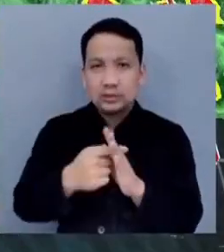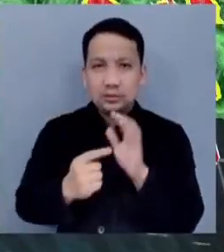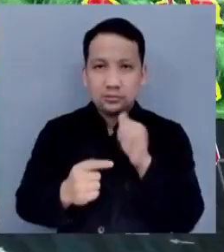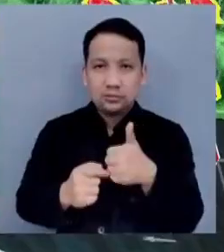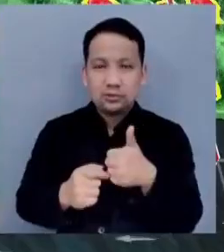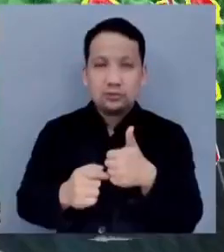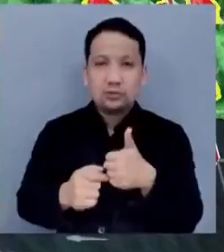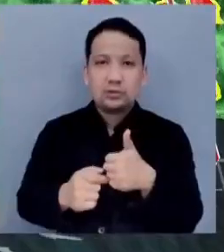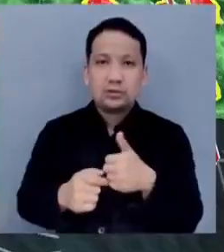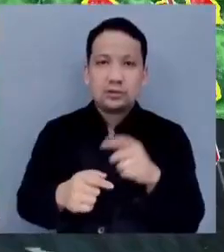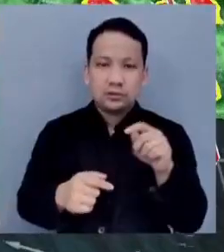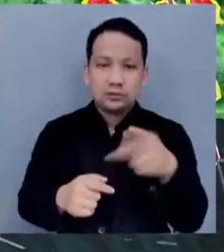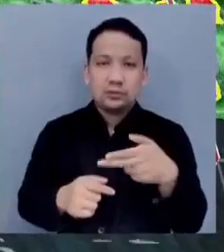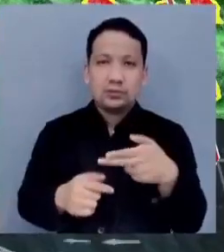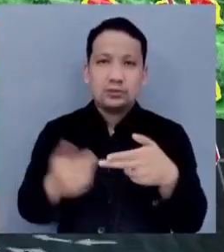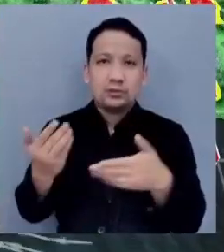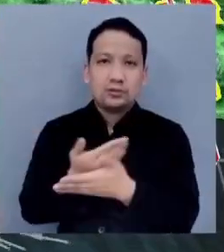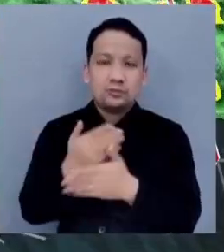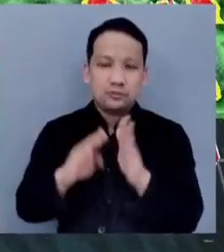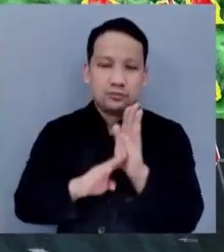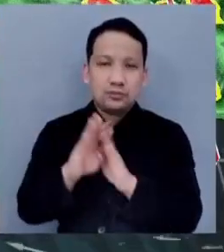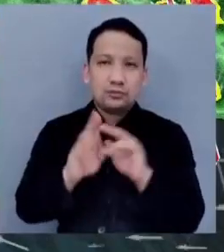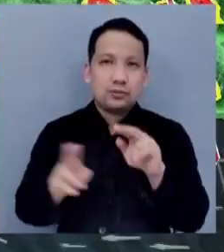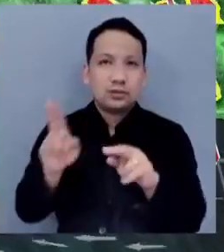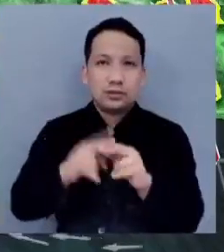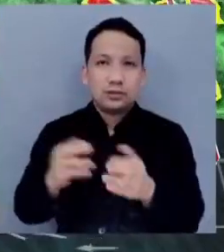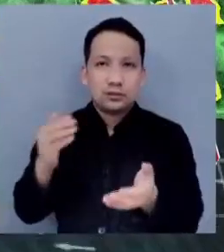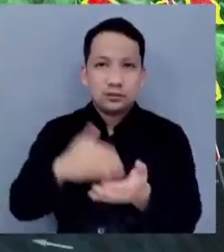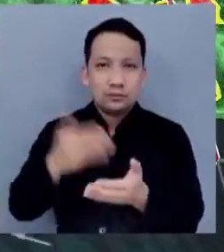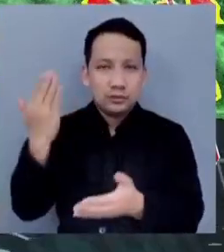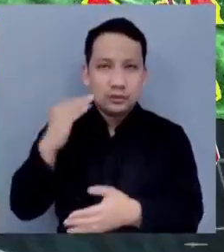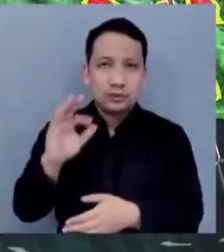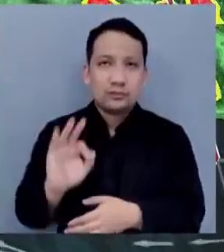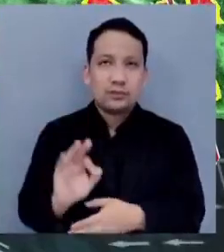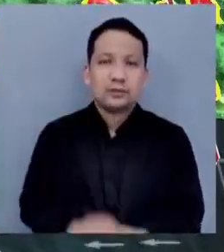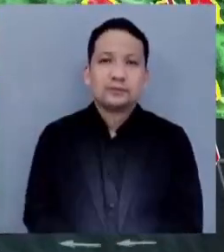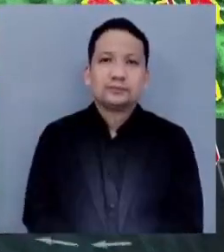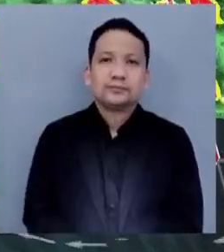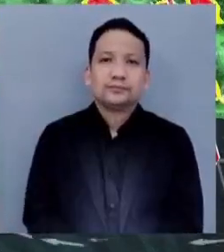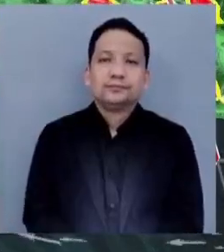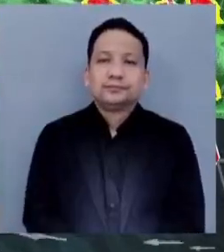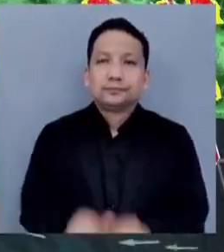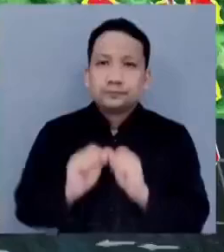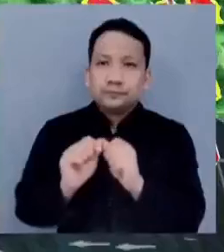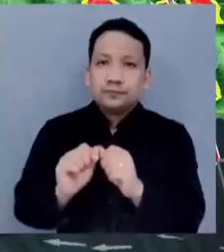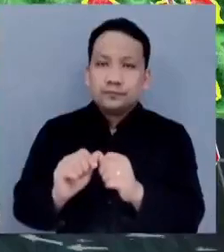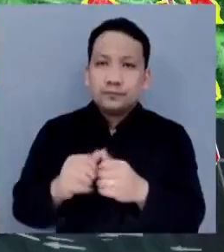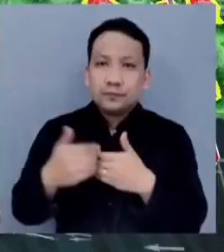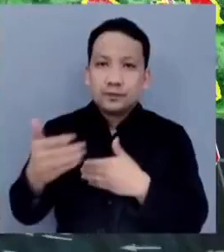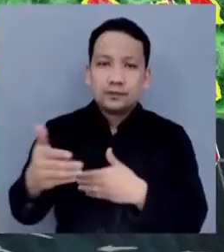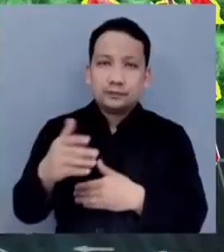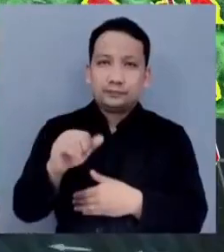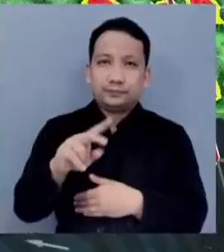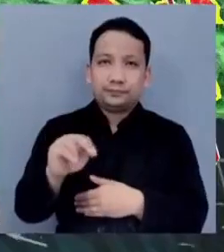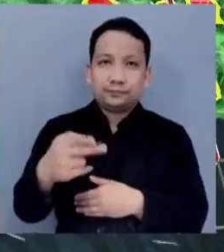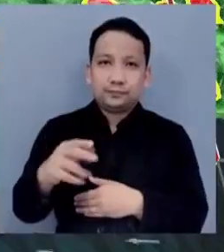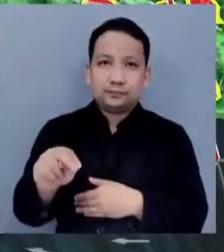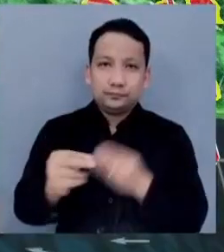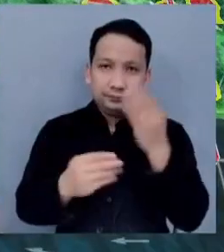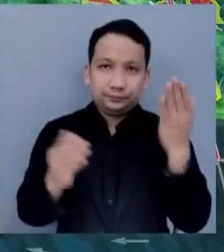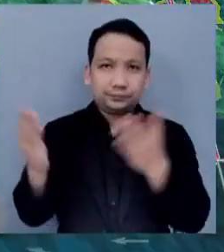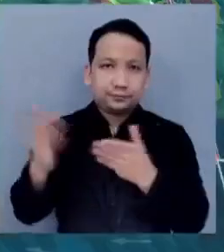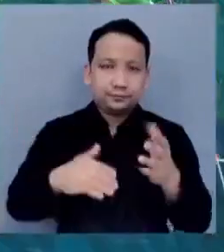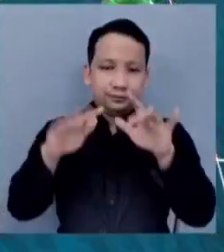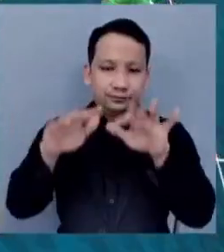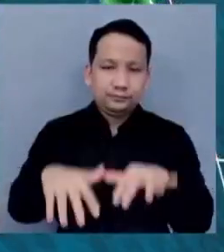wane by Thursday, and a new surge will begin again on Friday. The shear line will form along with this Amihan surge, which will bring rains